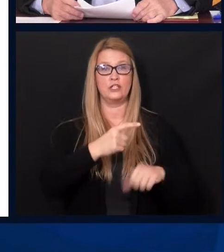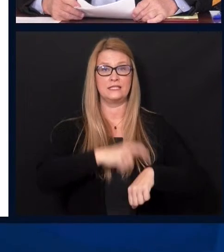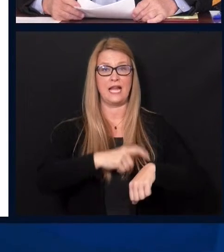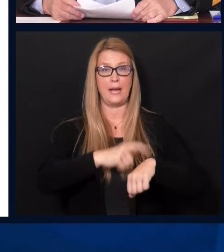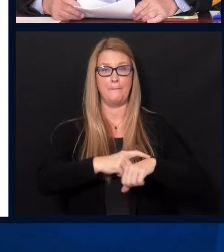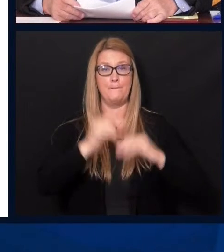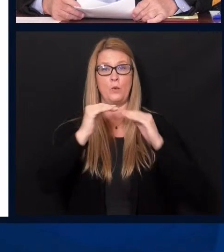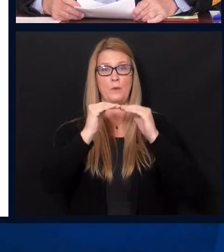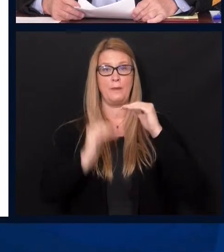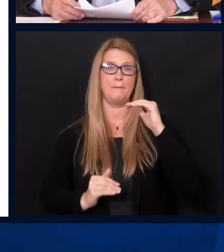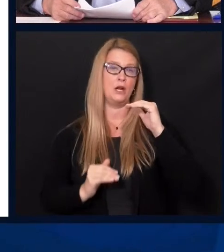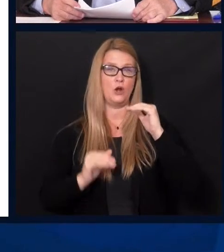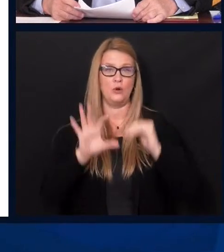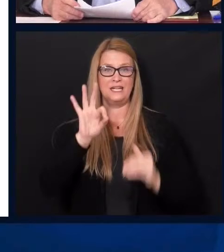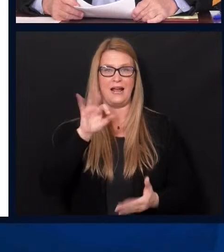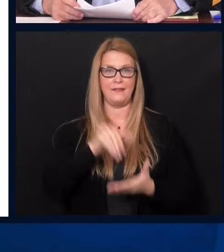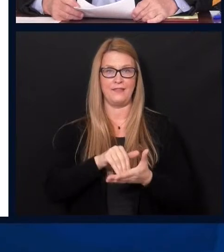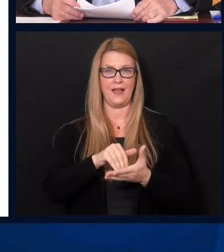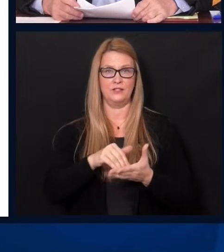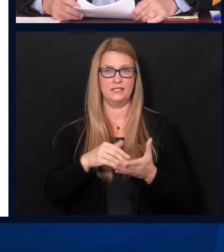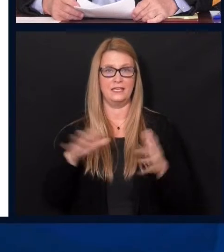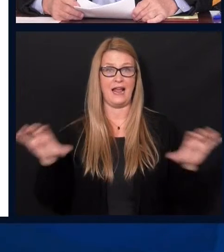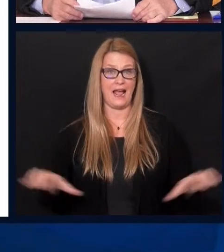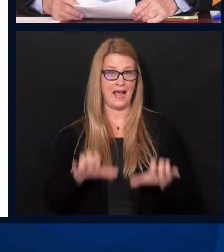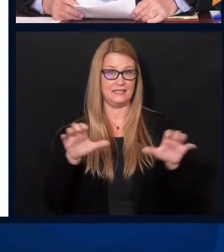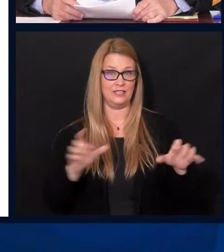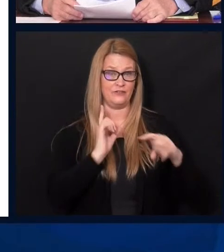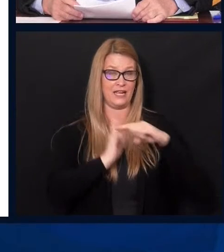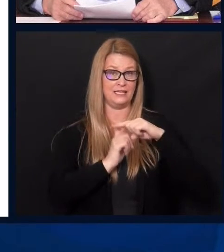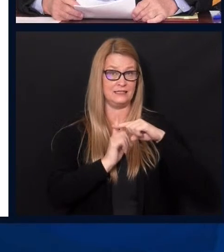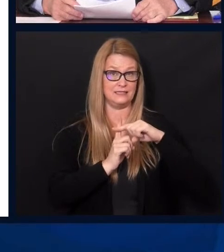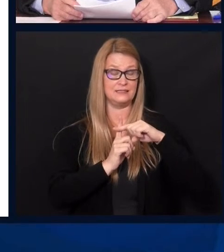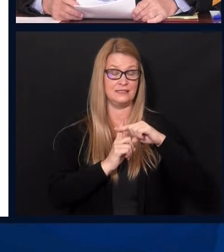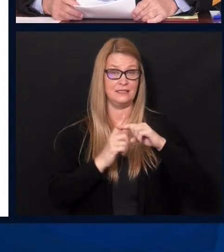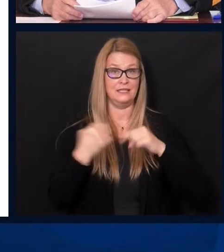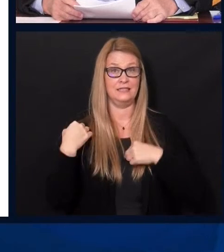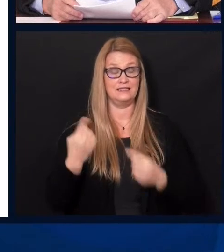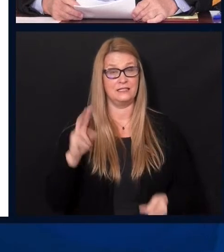below 9,000 active cases since November the 12th.